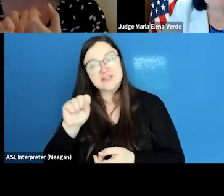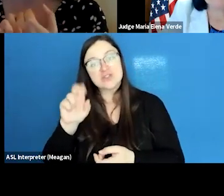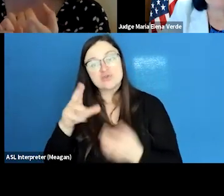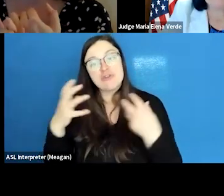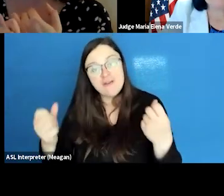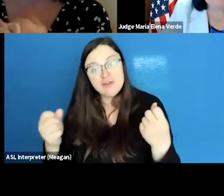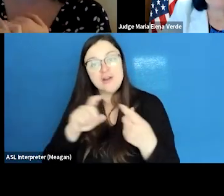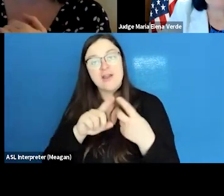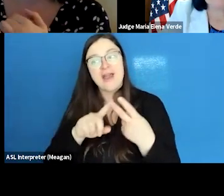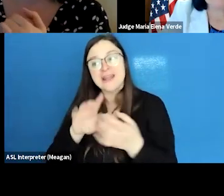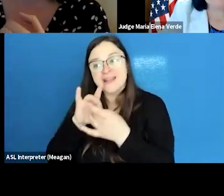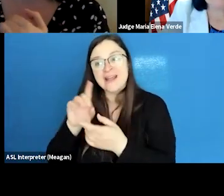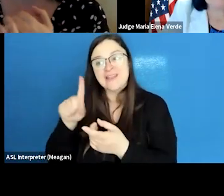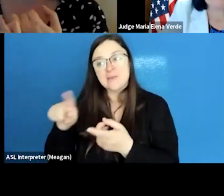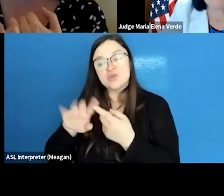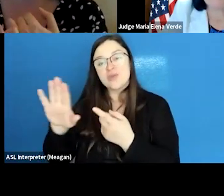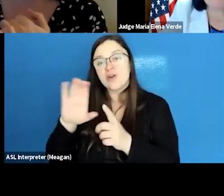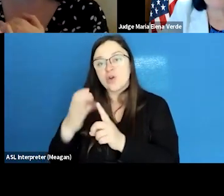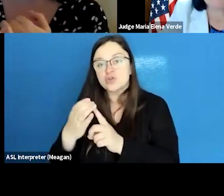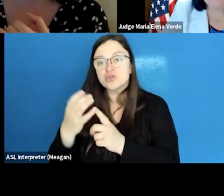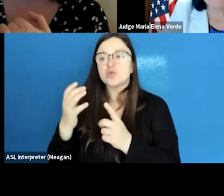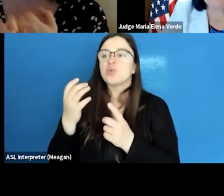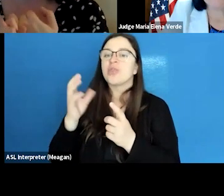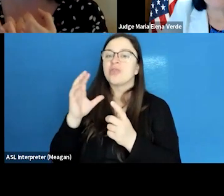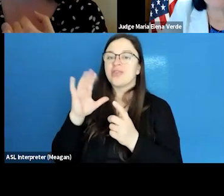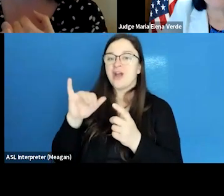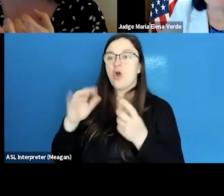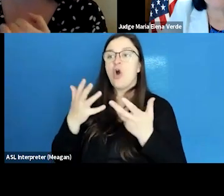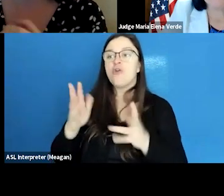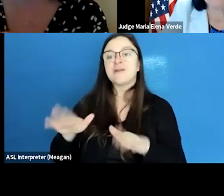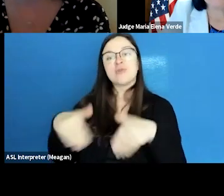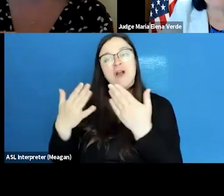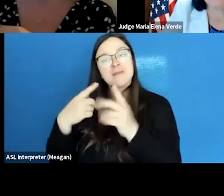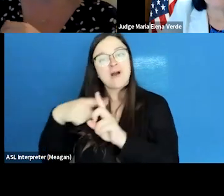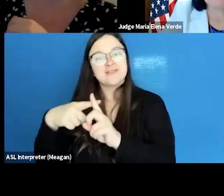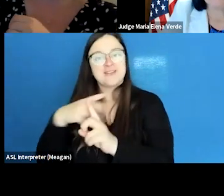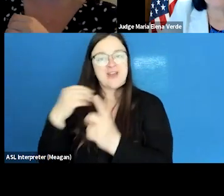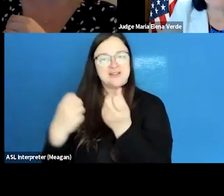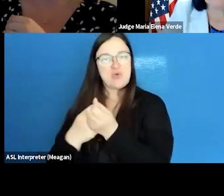to their culture and things that already provide resilience and positivity and support in their life.